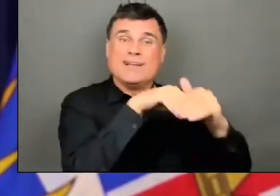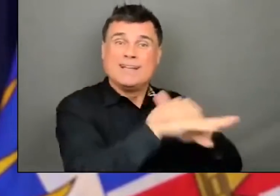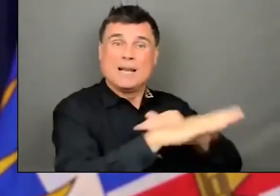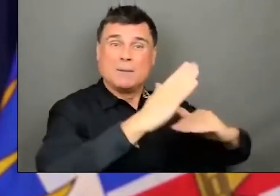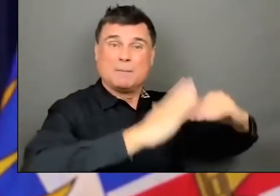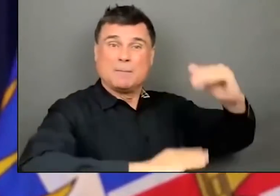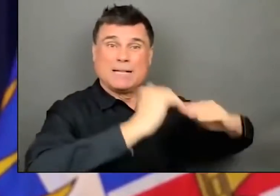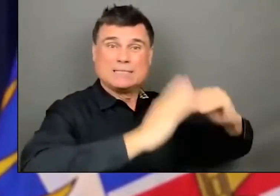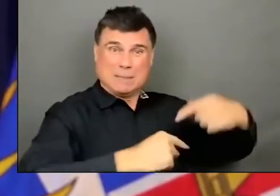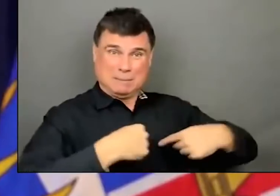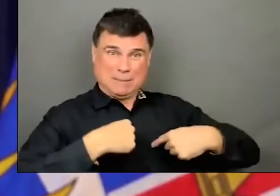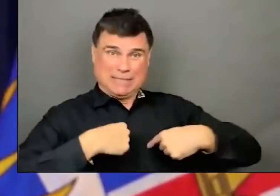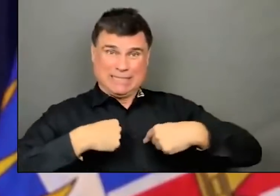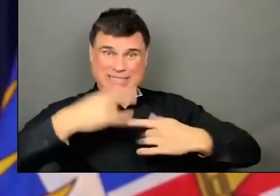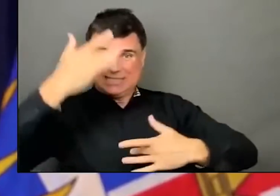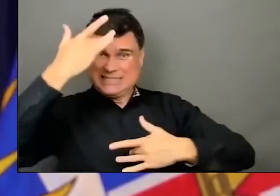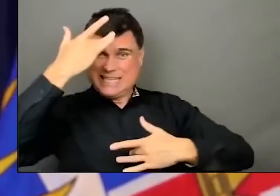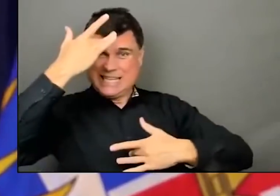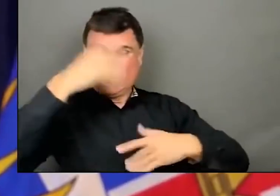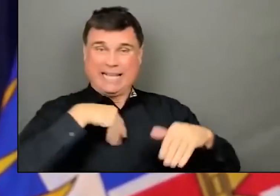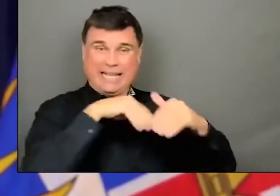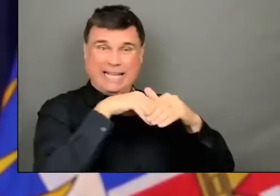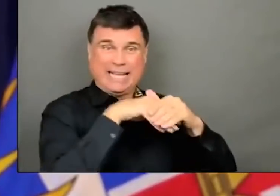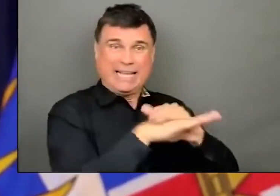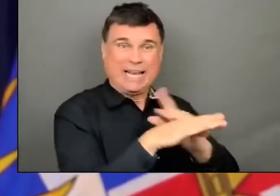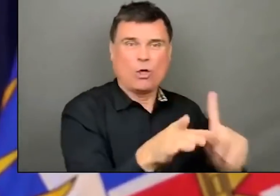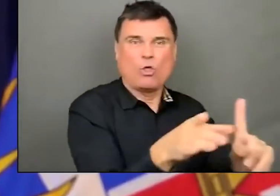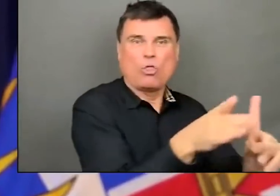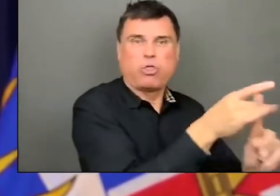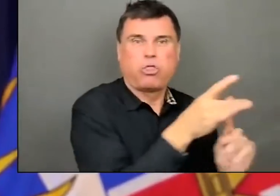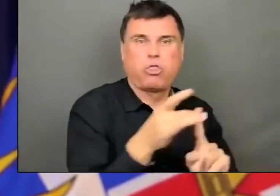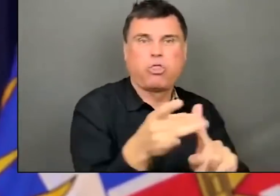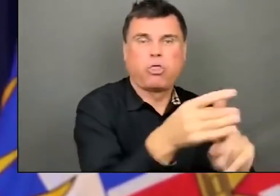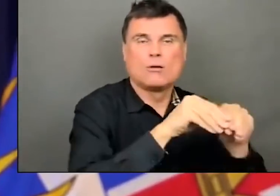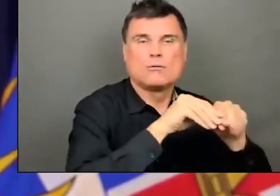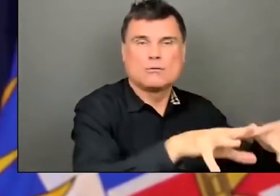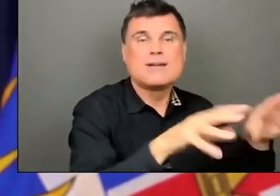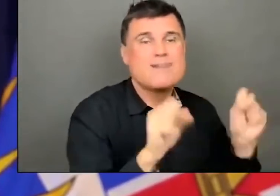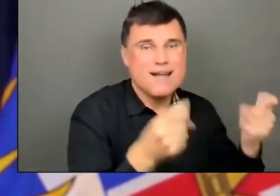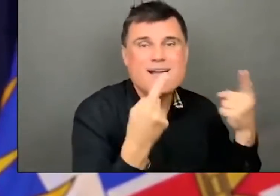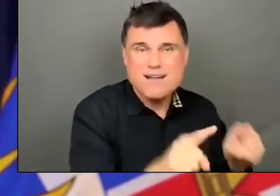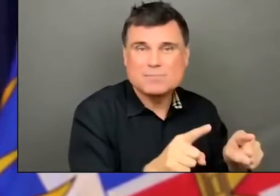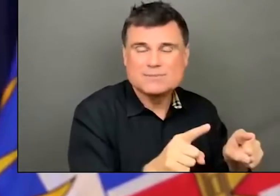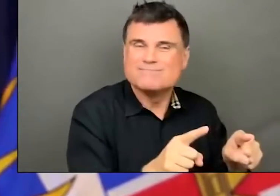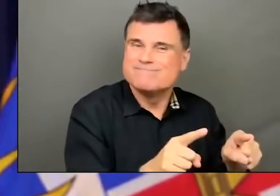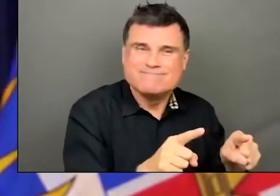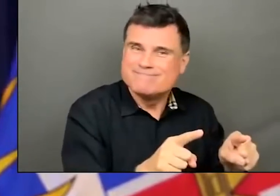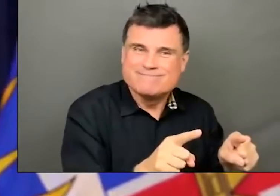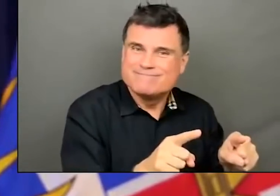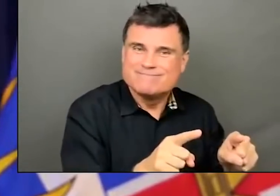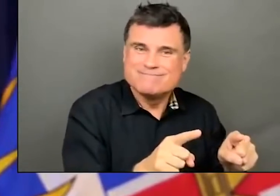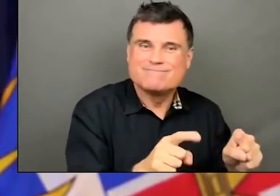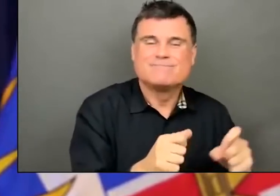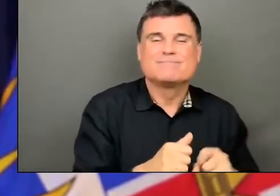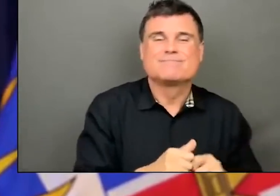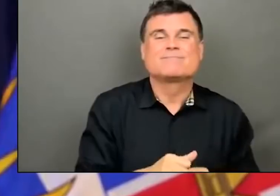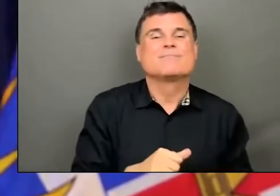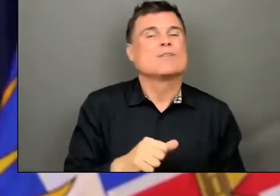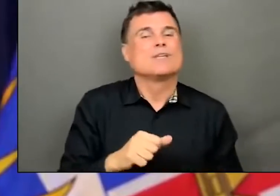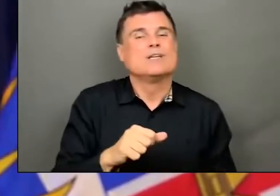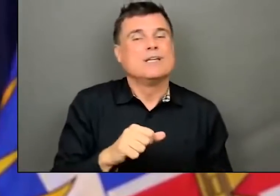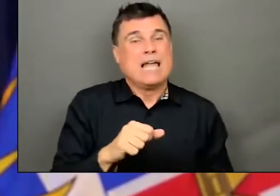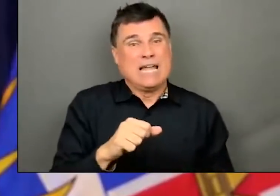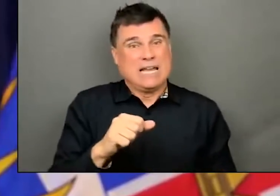take as individuals are not only about protecting ourselves and those we are closest to, but also protecting those in